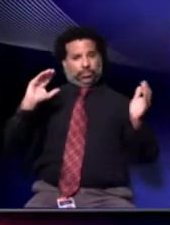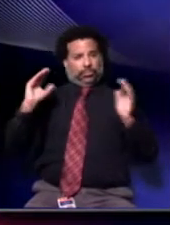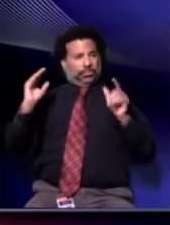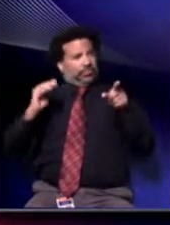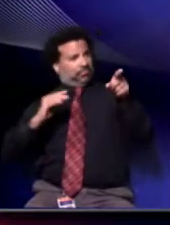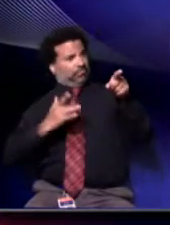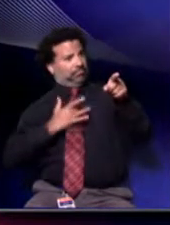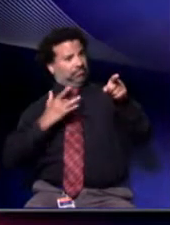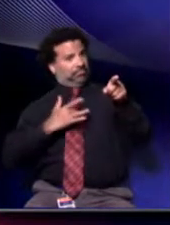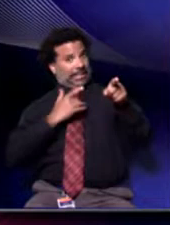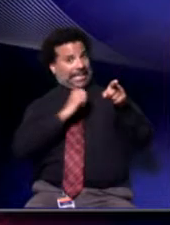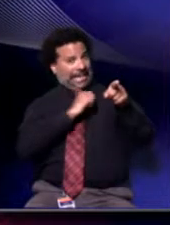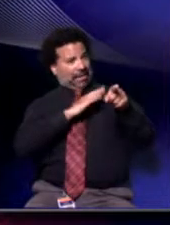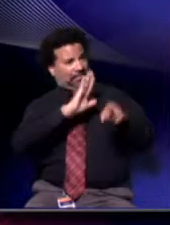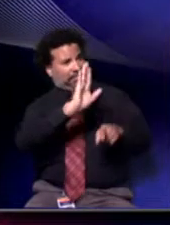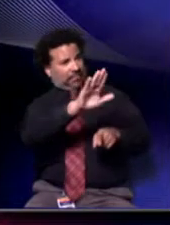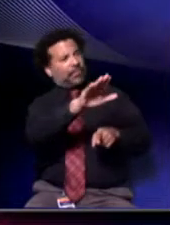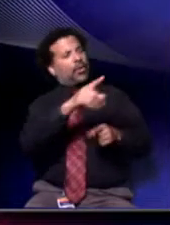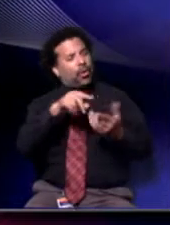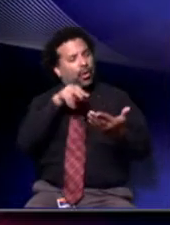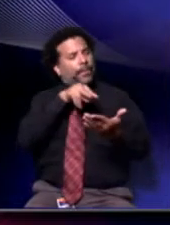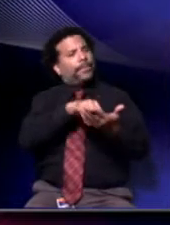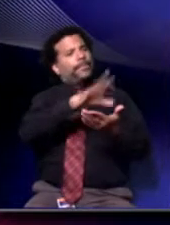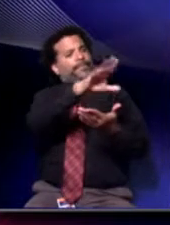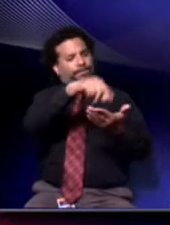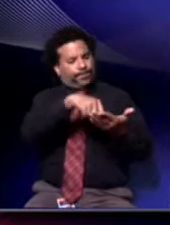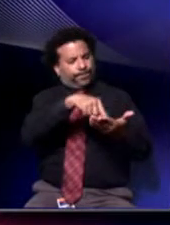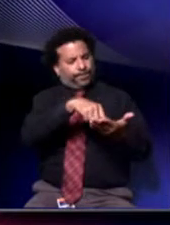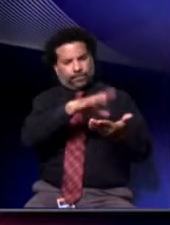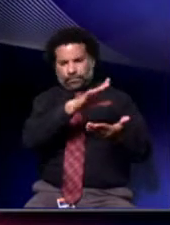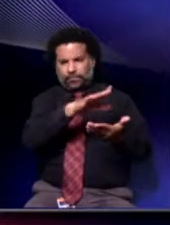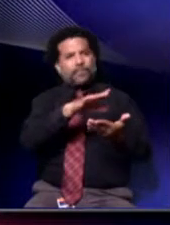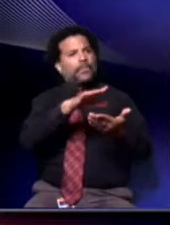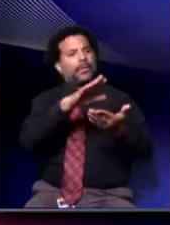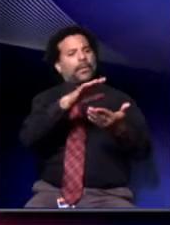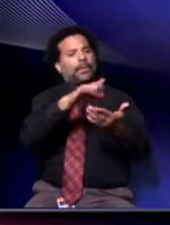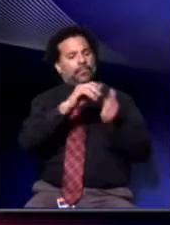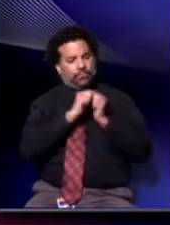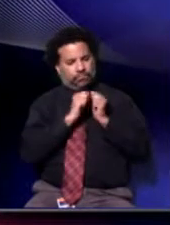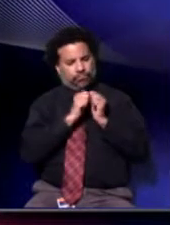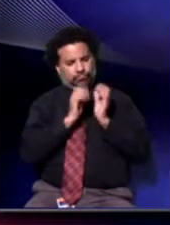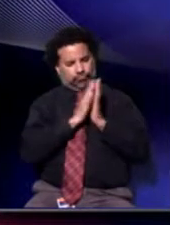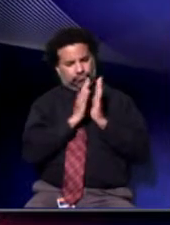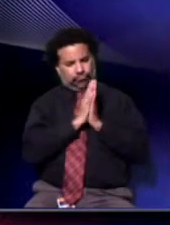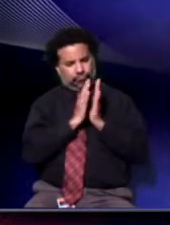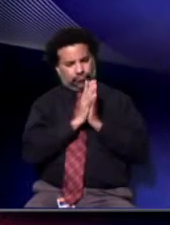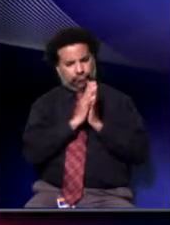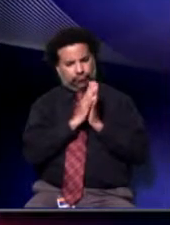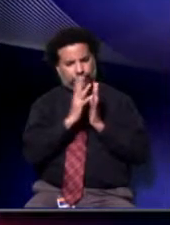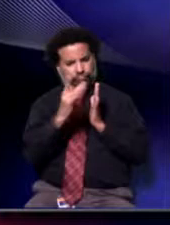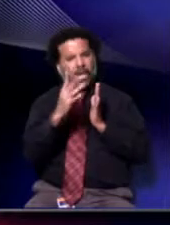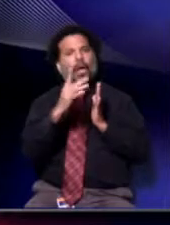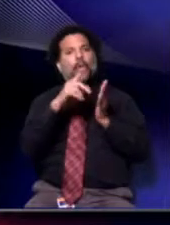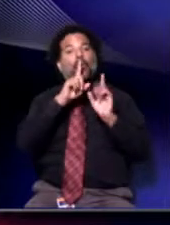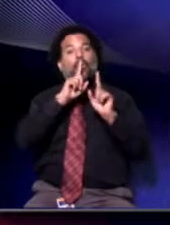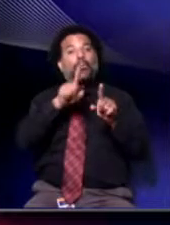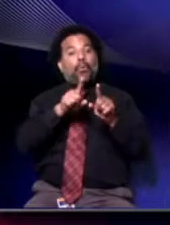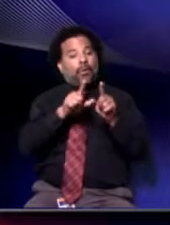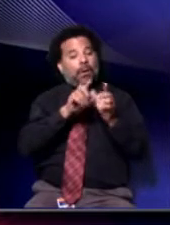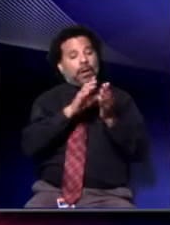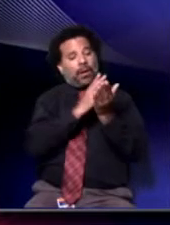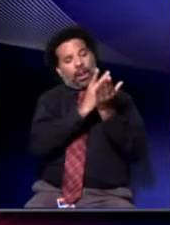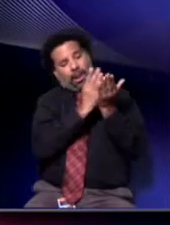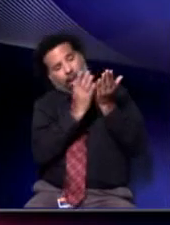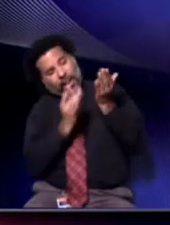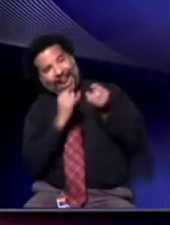superintendent that, I think it's on the last page of the report, that we're looking